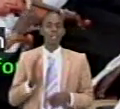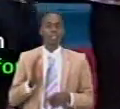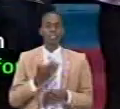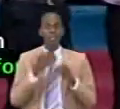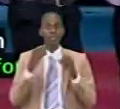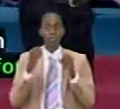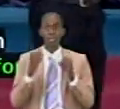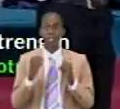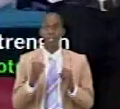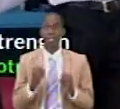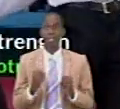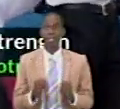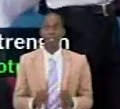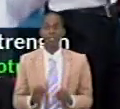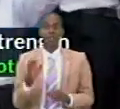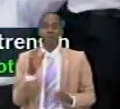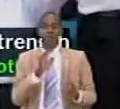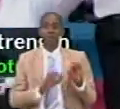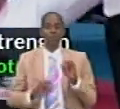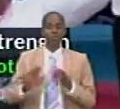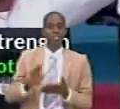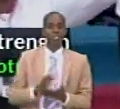our strength